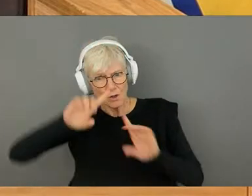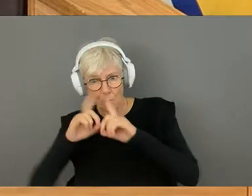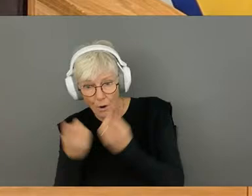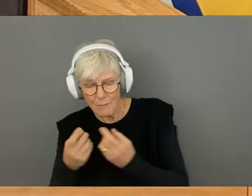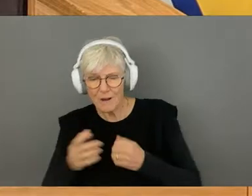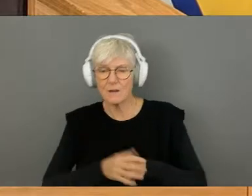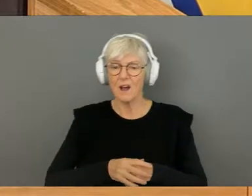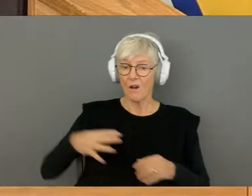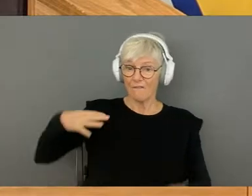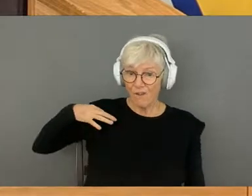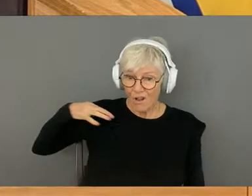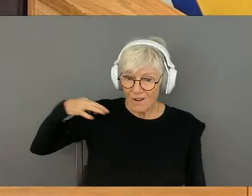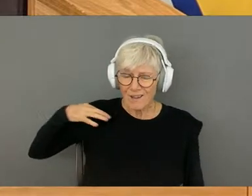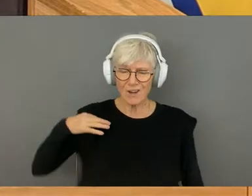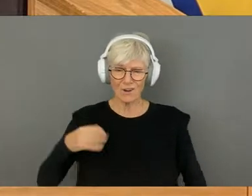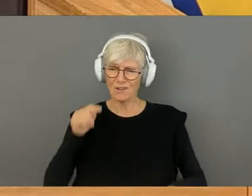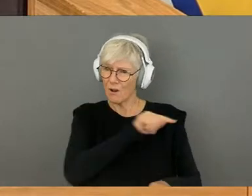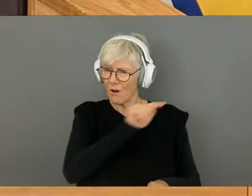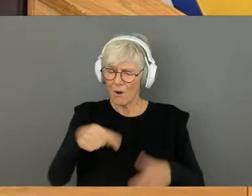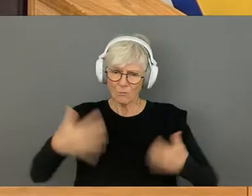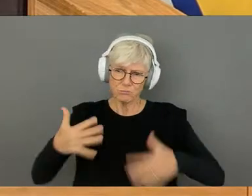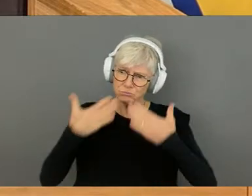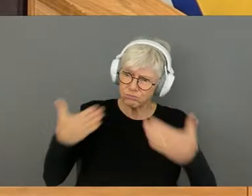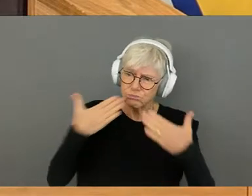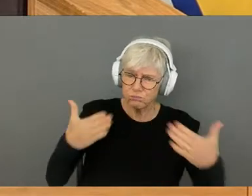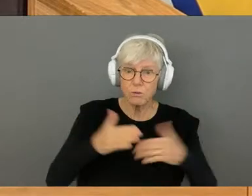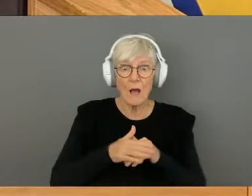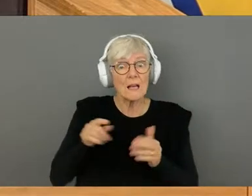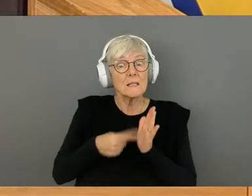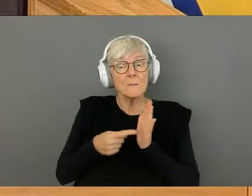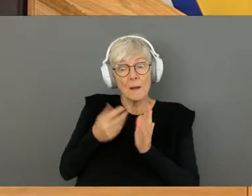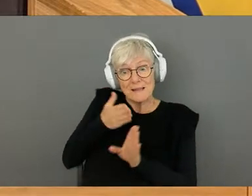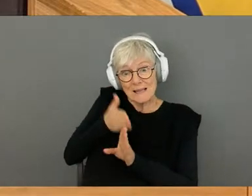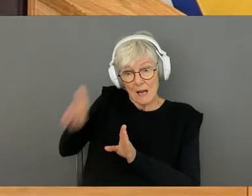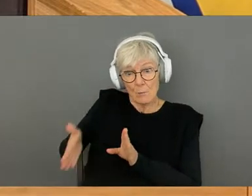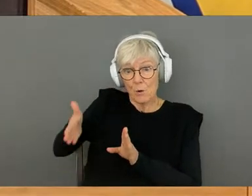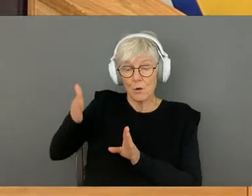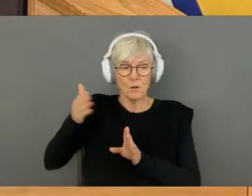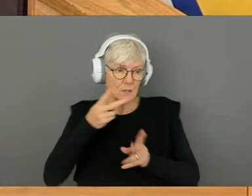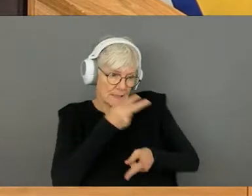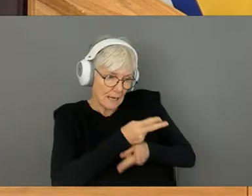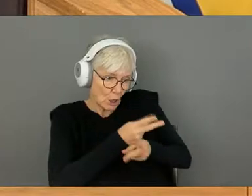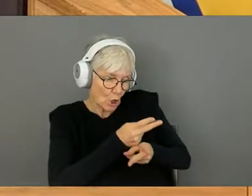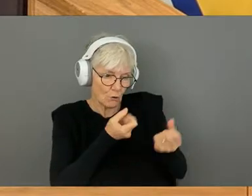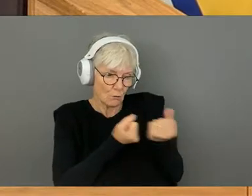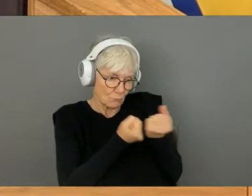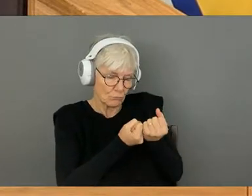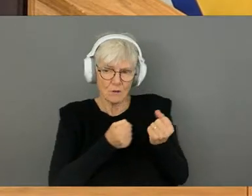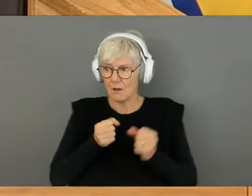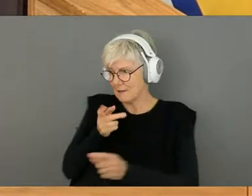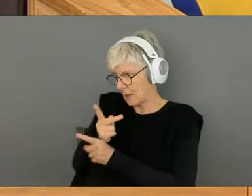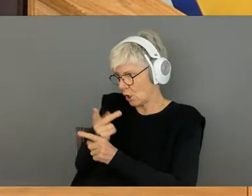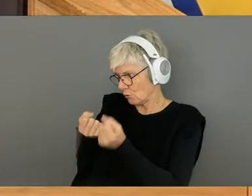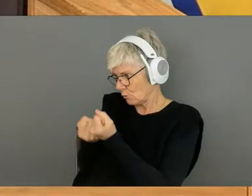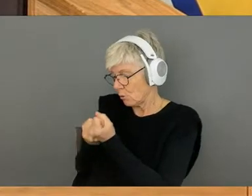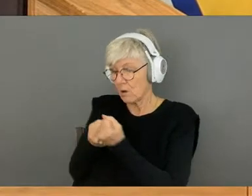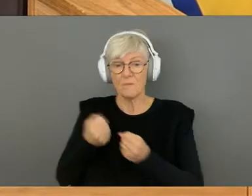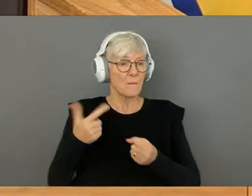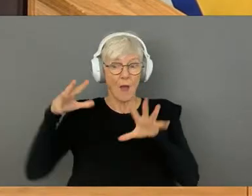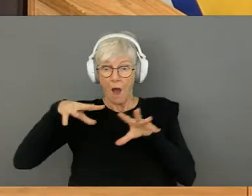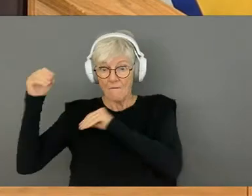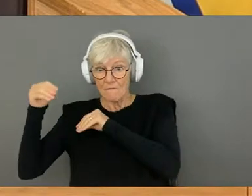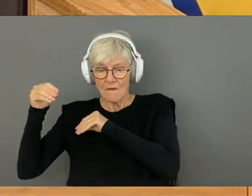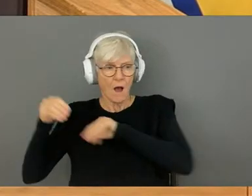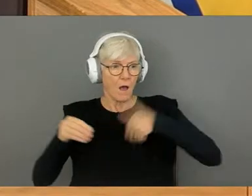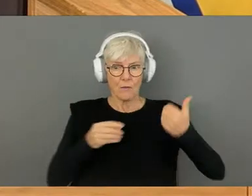up to the plate. We're hearing stories of neighbors that are looking after one another. One neighbor would have their power restored. They would,